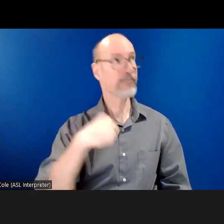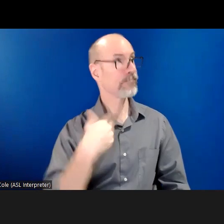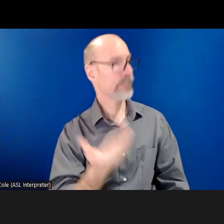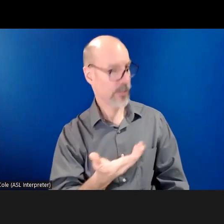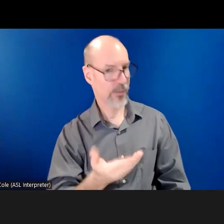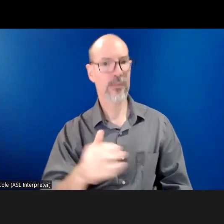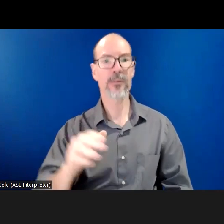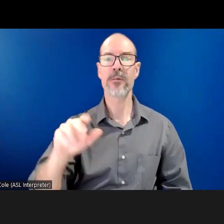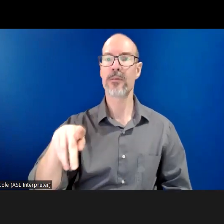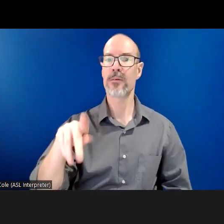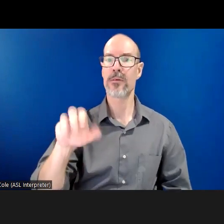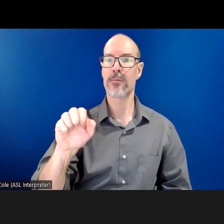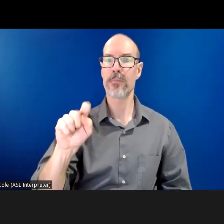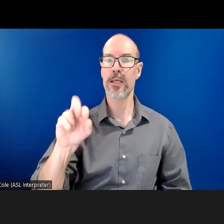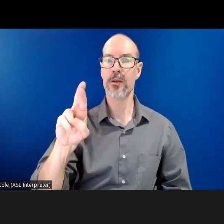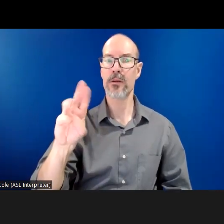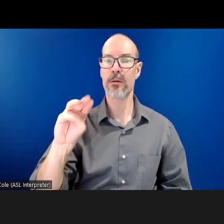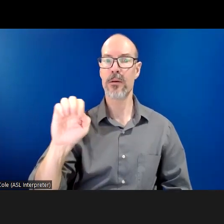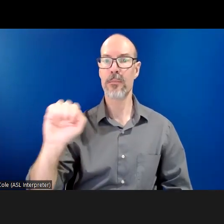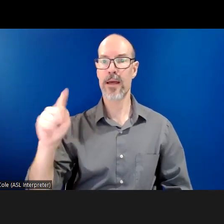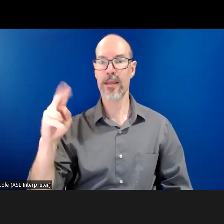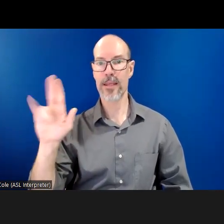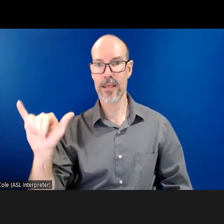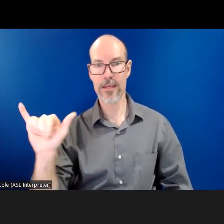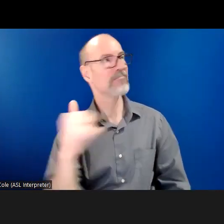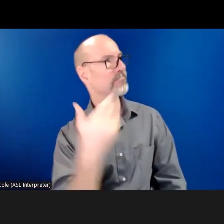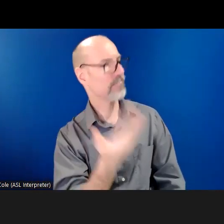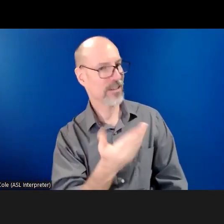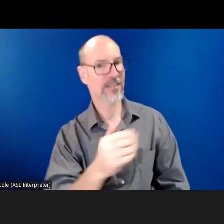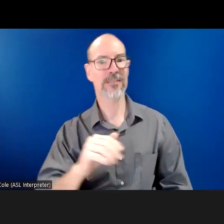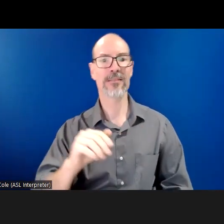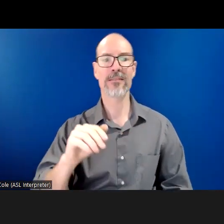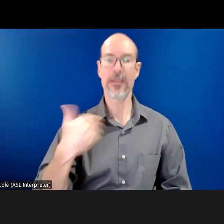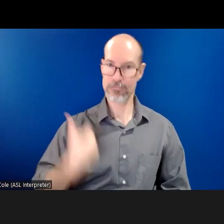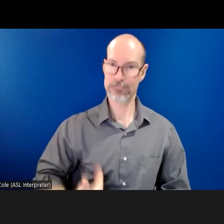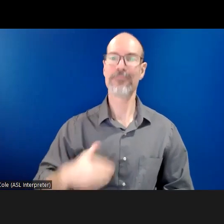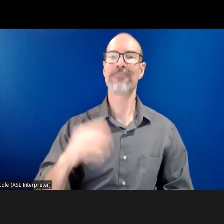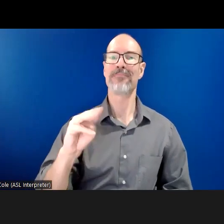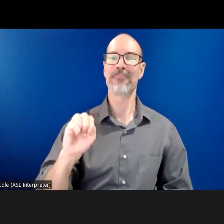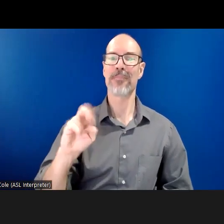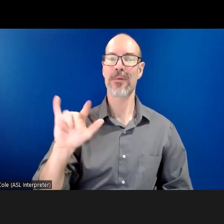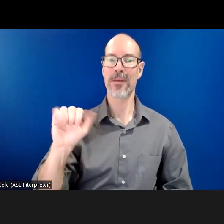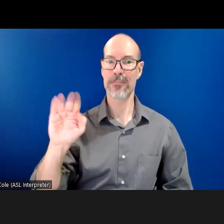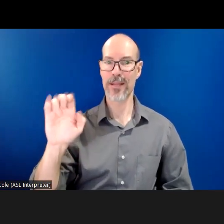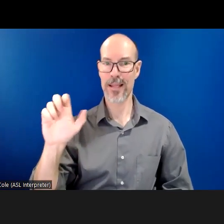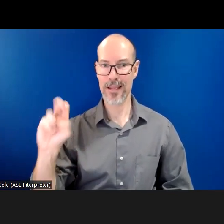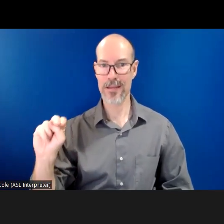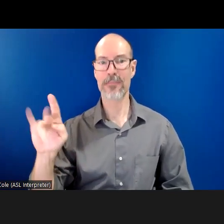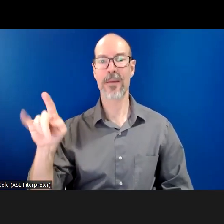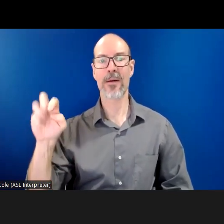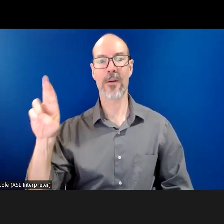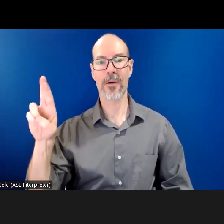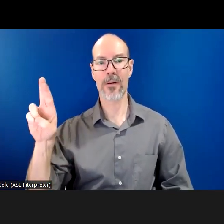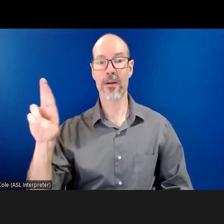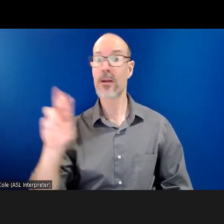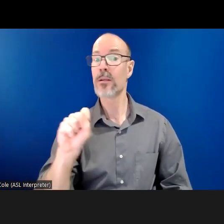Peter Mathy. Here. And I am Maria Belen Power. Sophia Owen is not here.